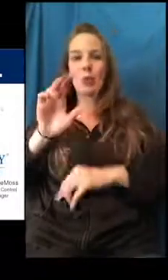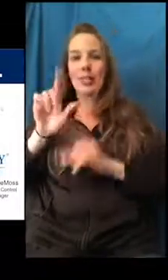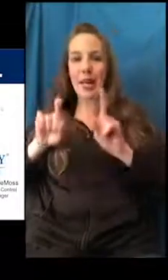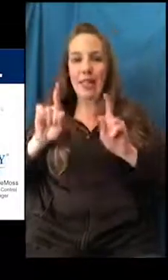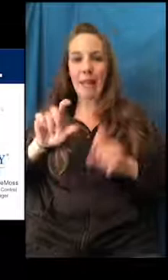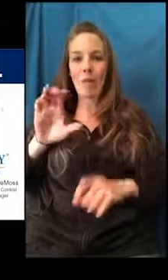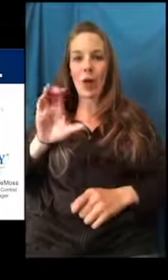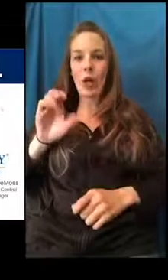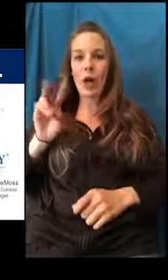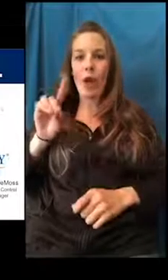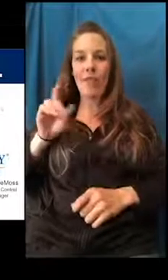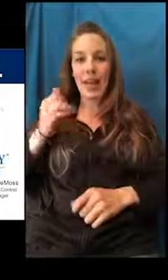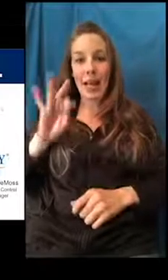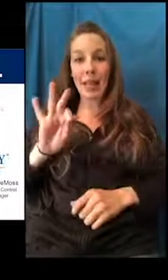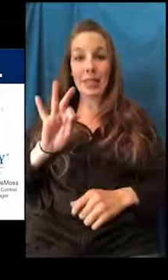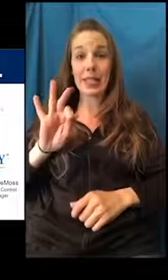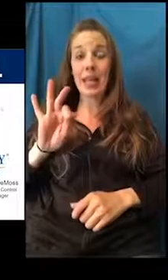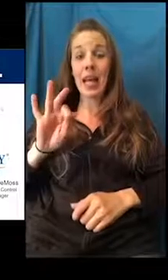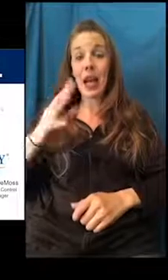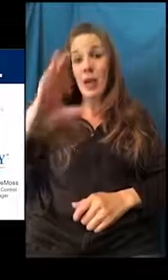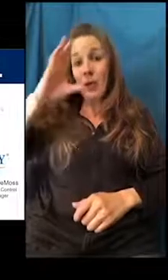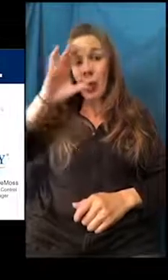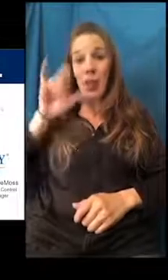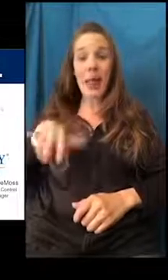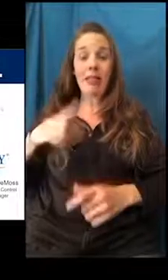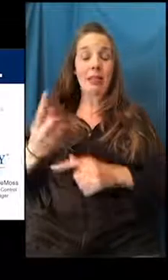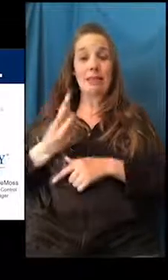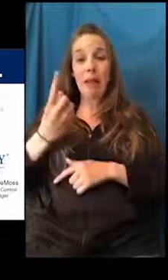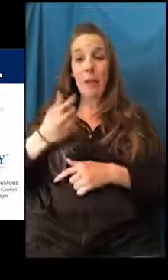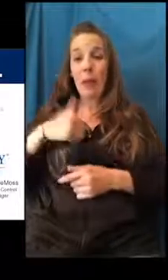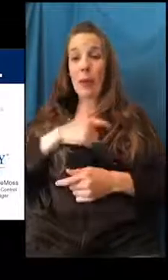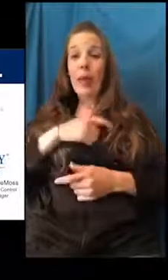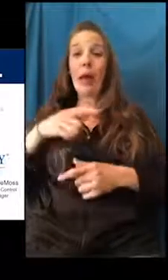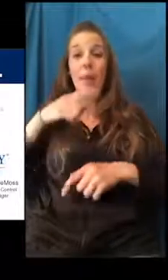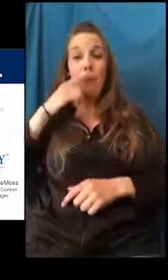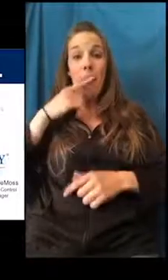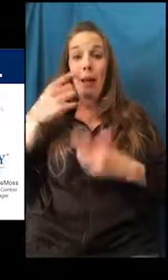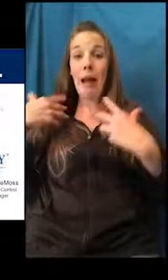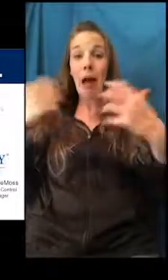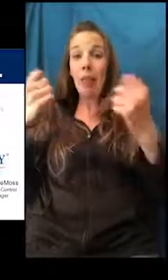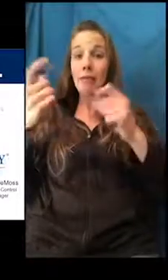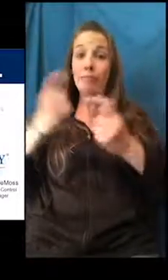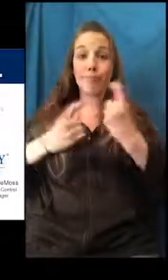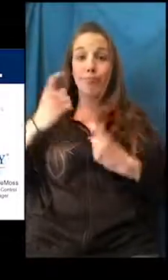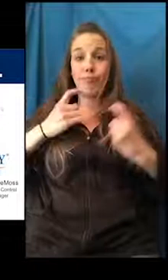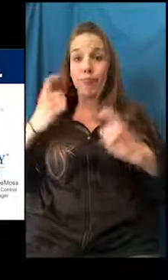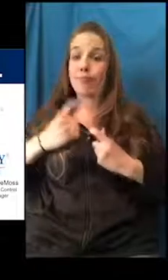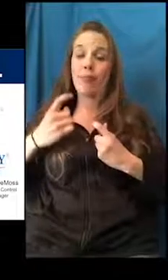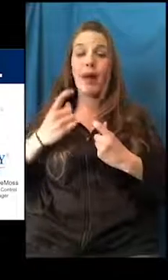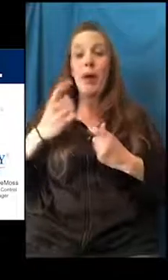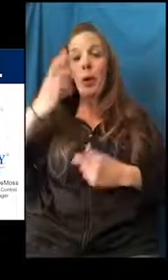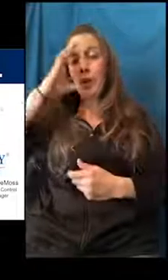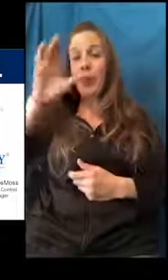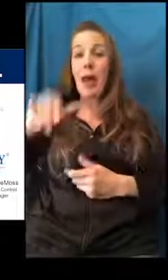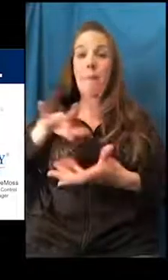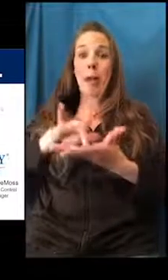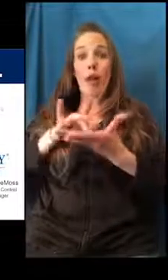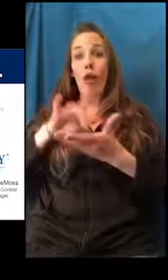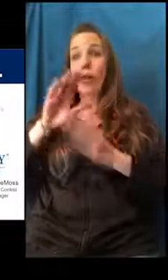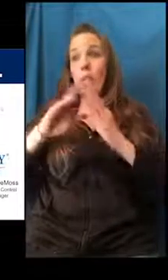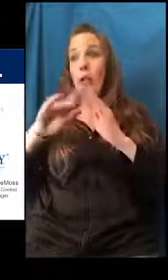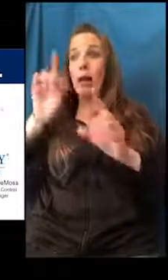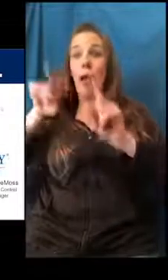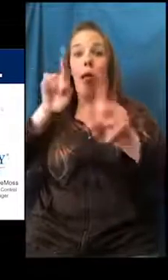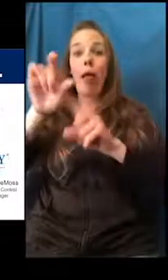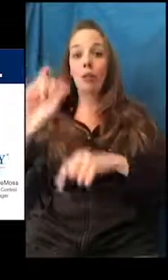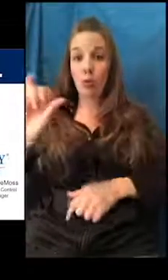this is something that we at Public Health have received a lot of questions on, and we know that our medical community has as well. So